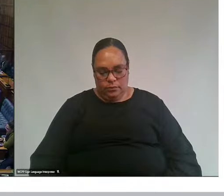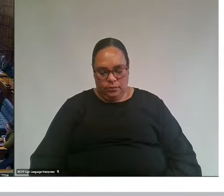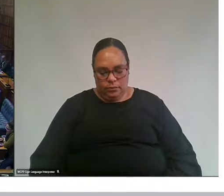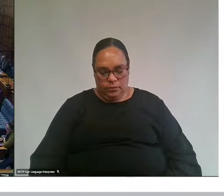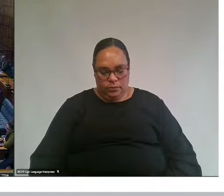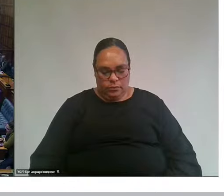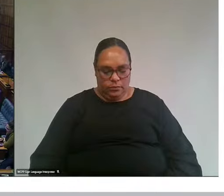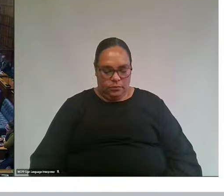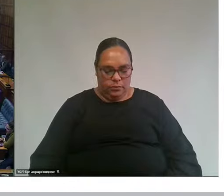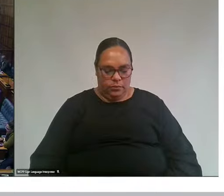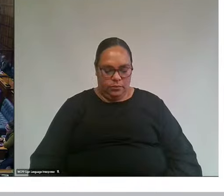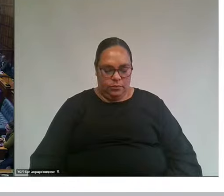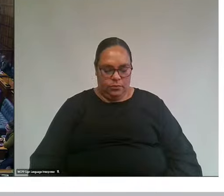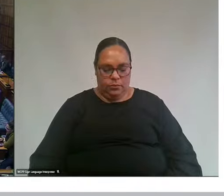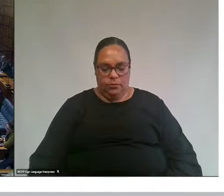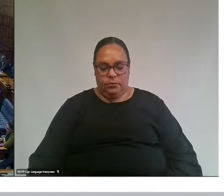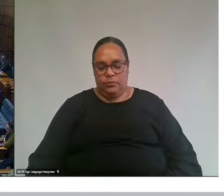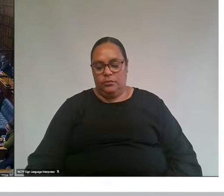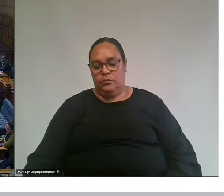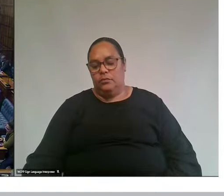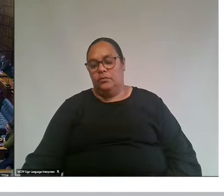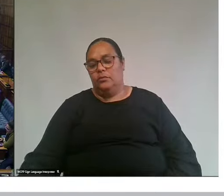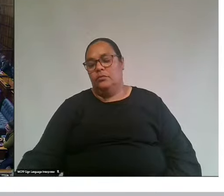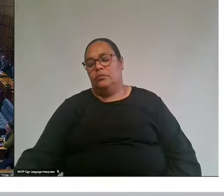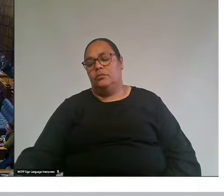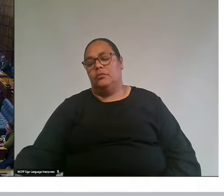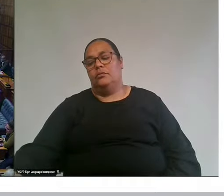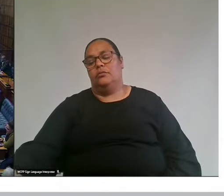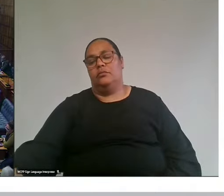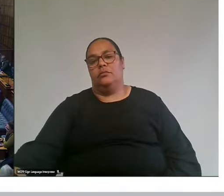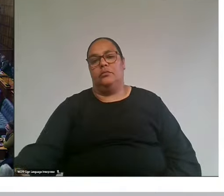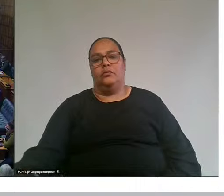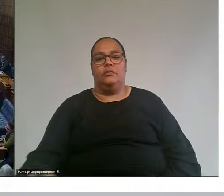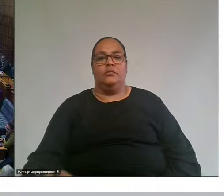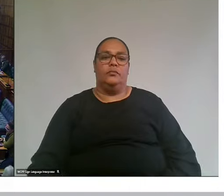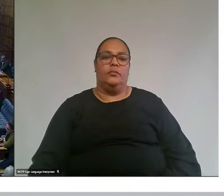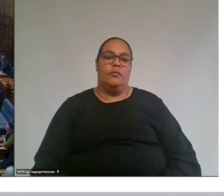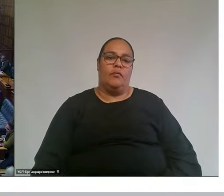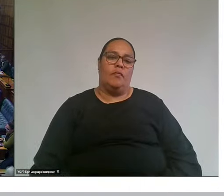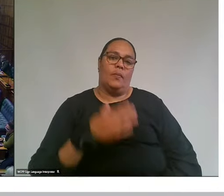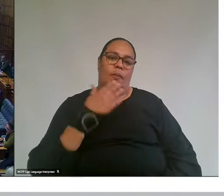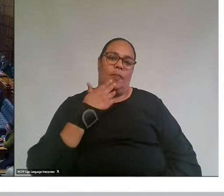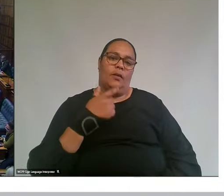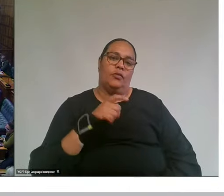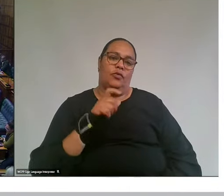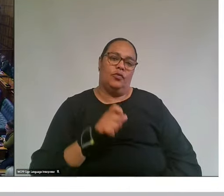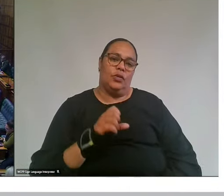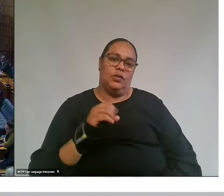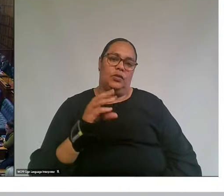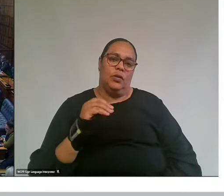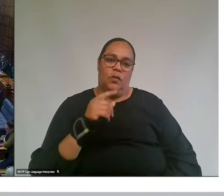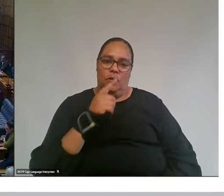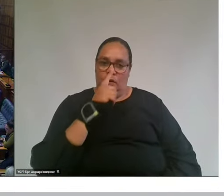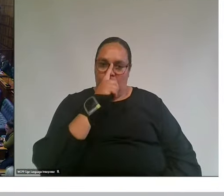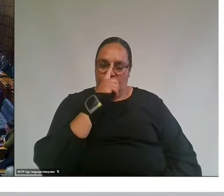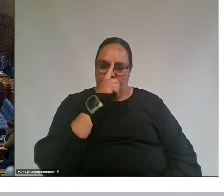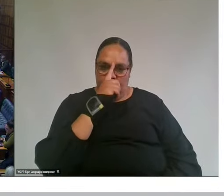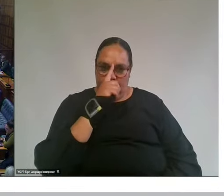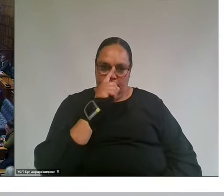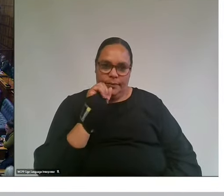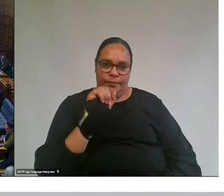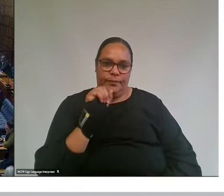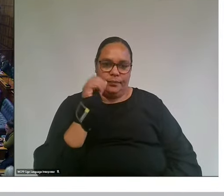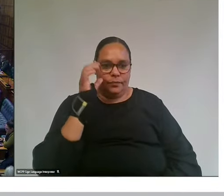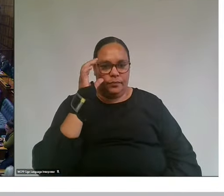of the uh of the U the leases thank you chair um so the